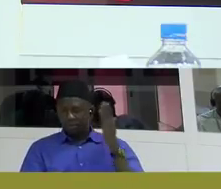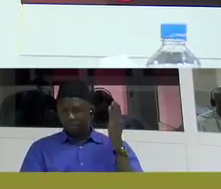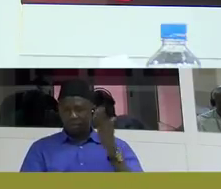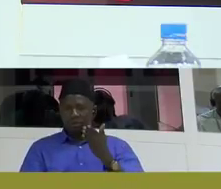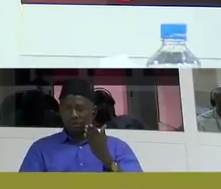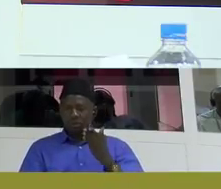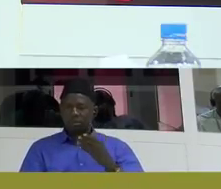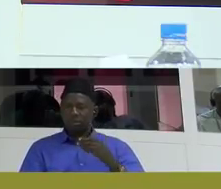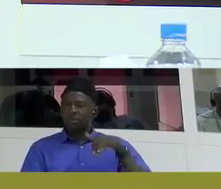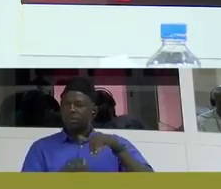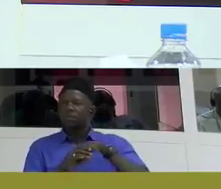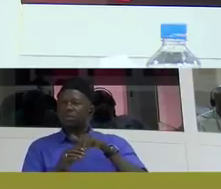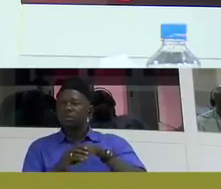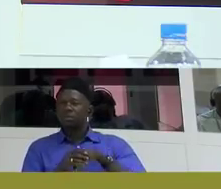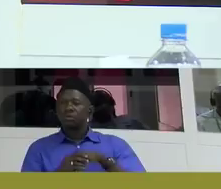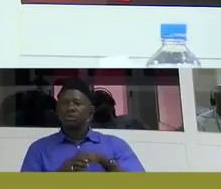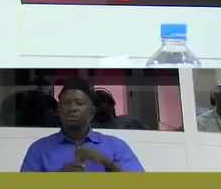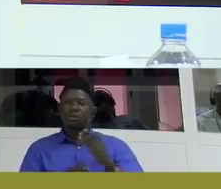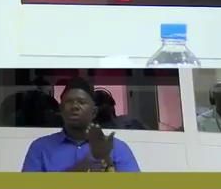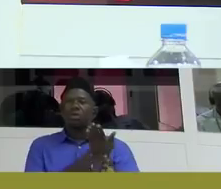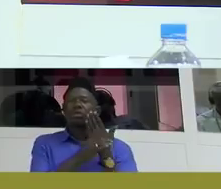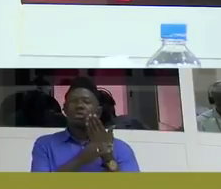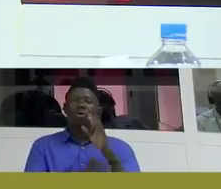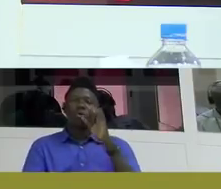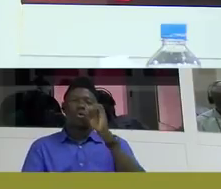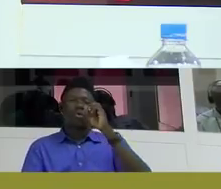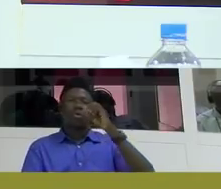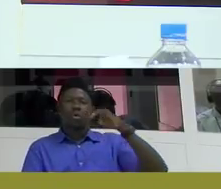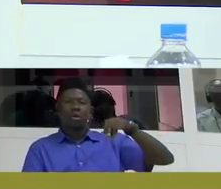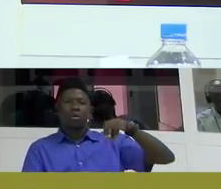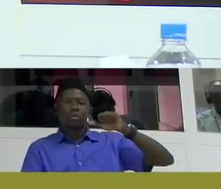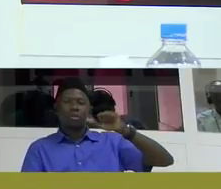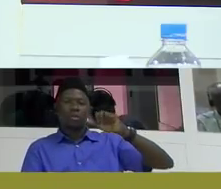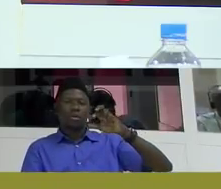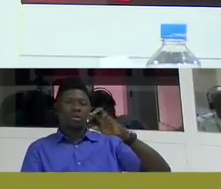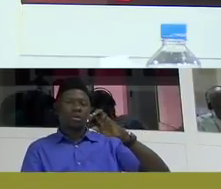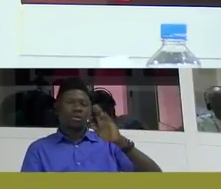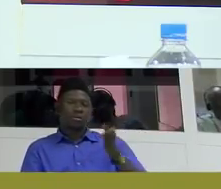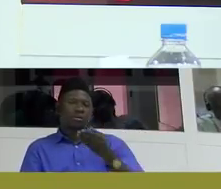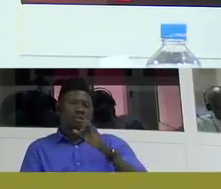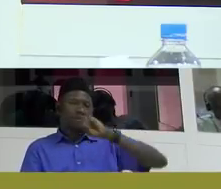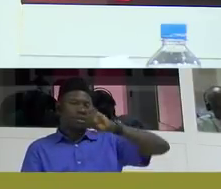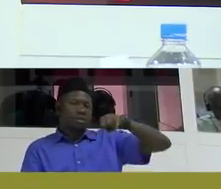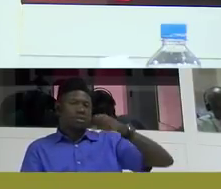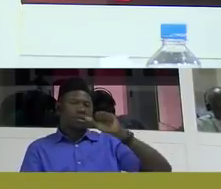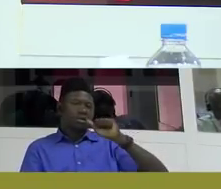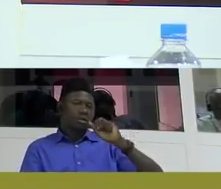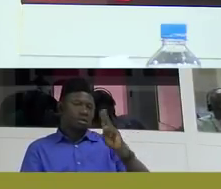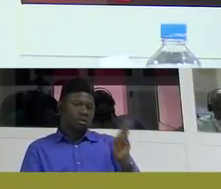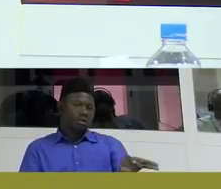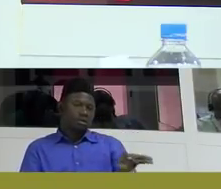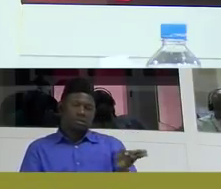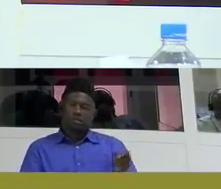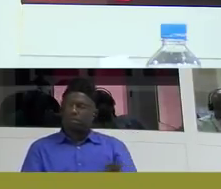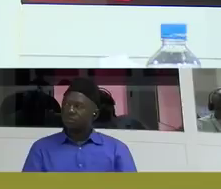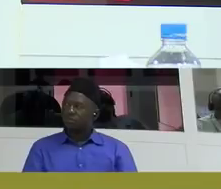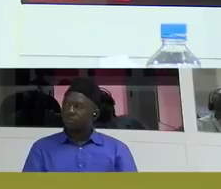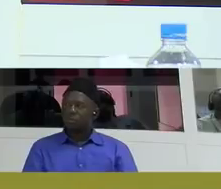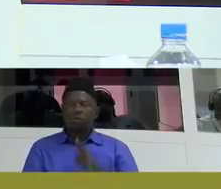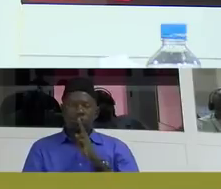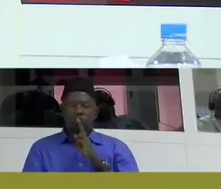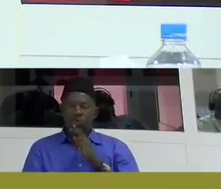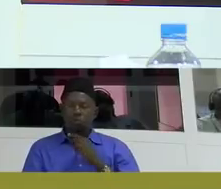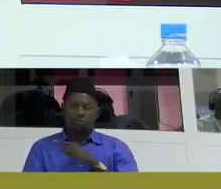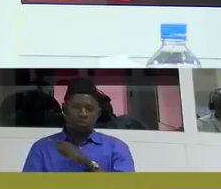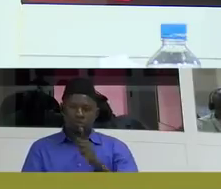included Omar Jah, Dr. Jah, whom we hear his name very